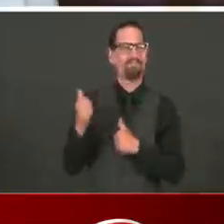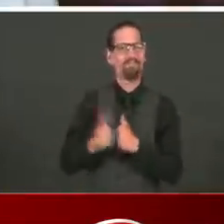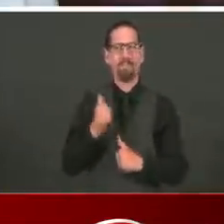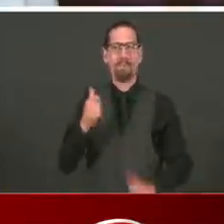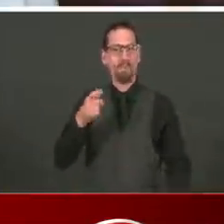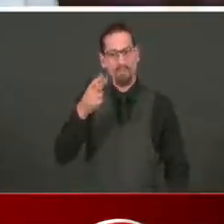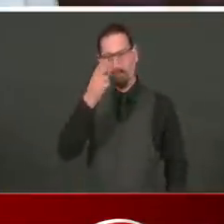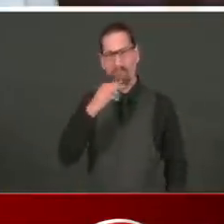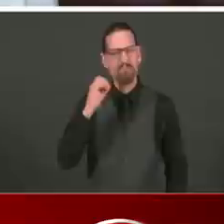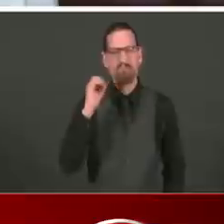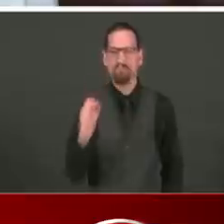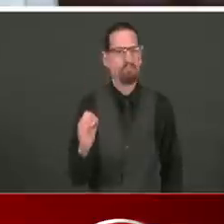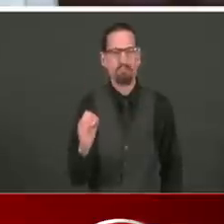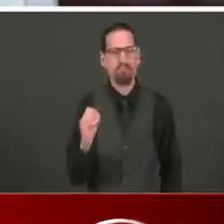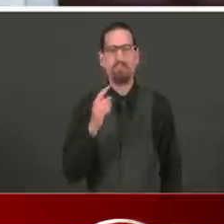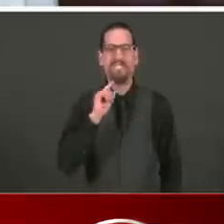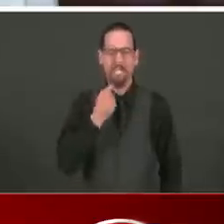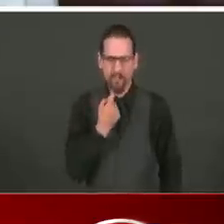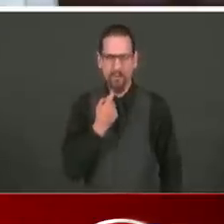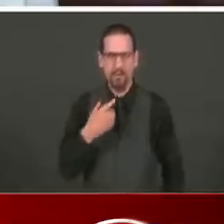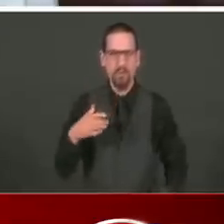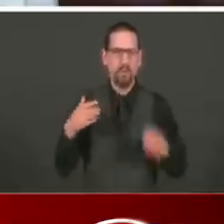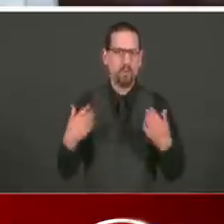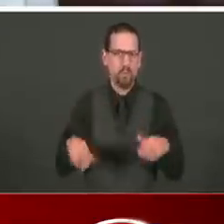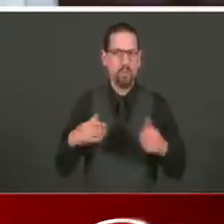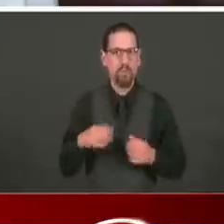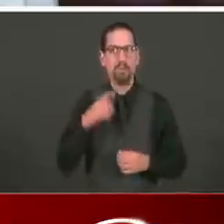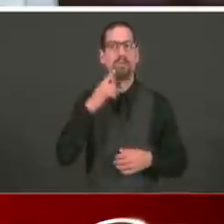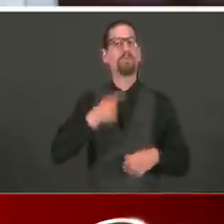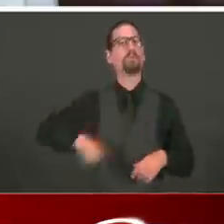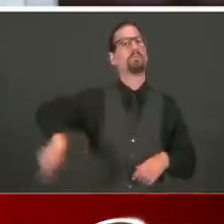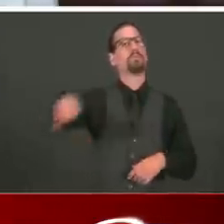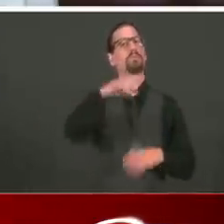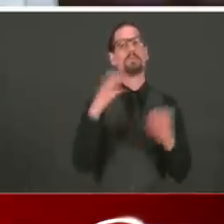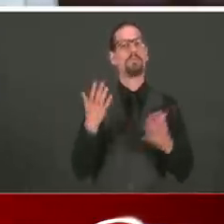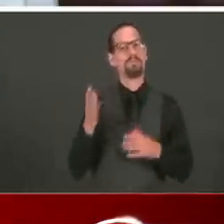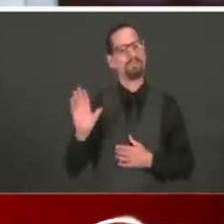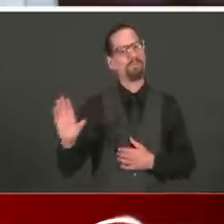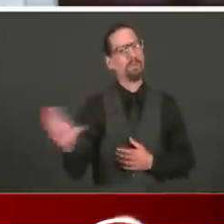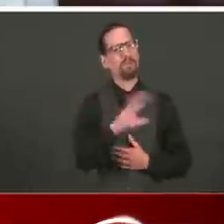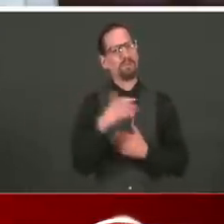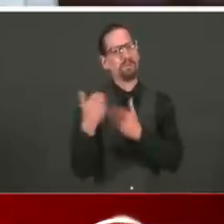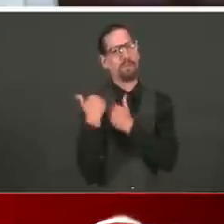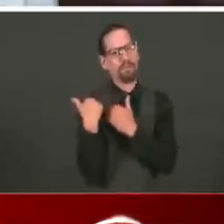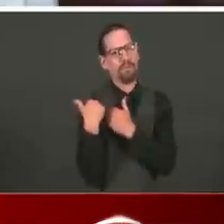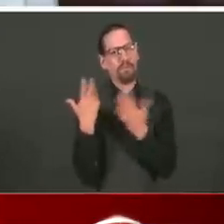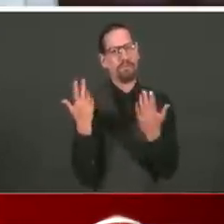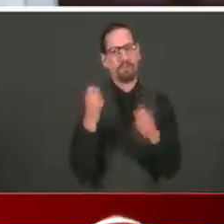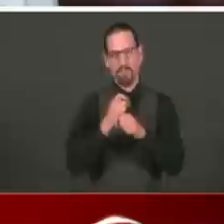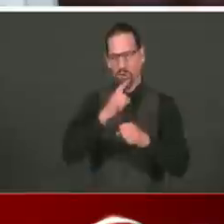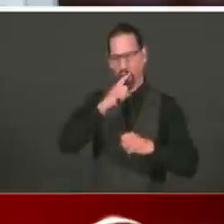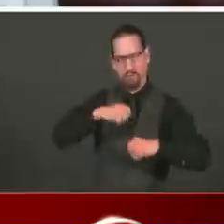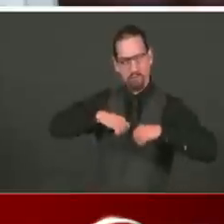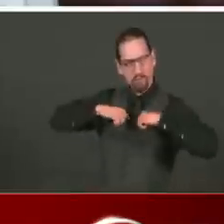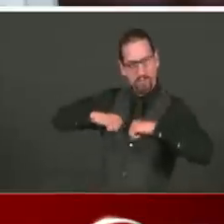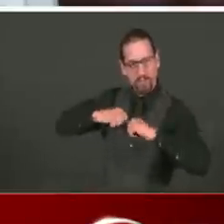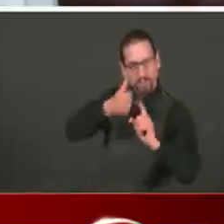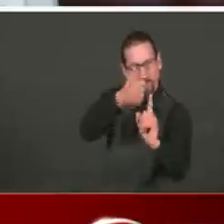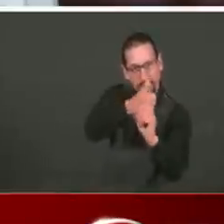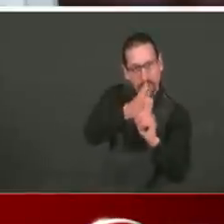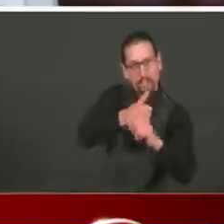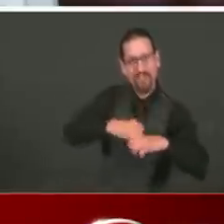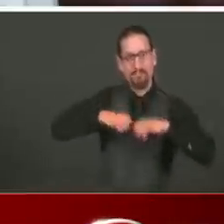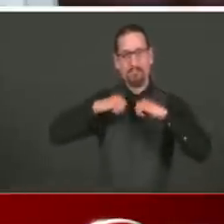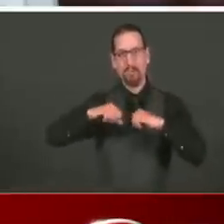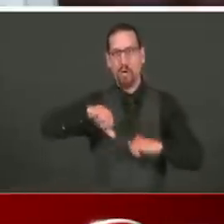look out for a neighbor and do the right thing. Okay, today I have a few topics I'd like to cover. I want to begin by taking